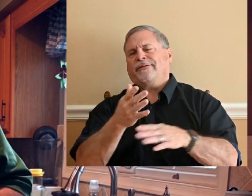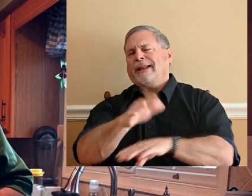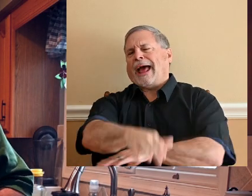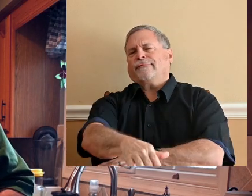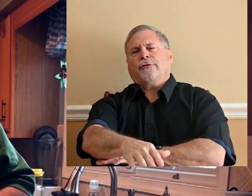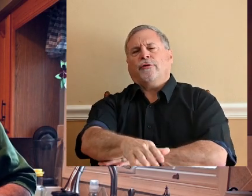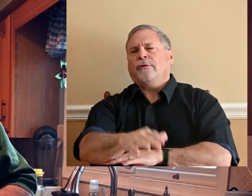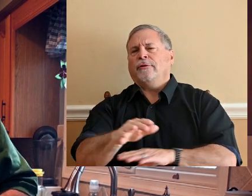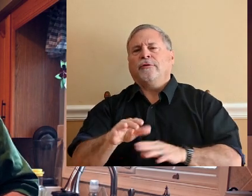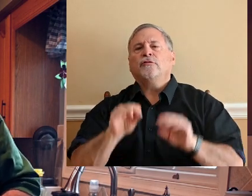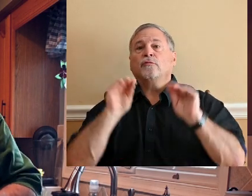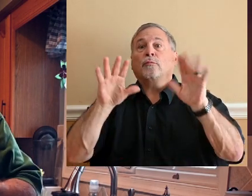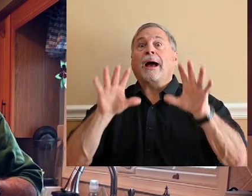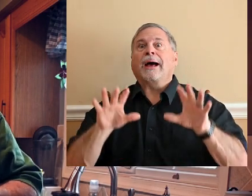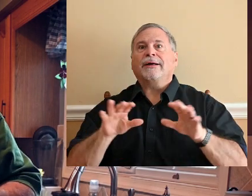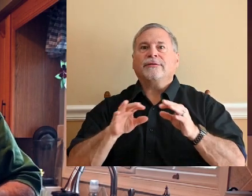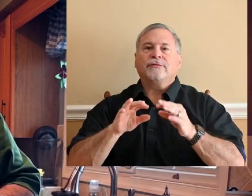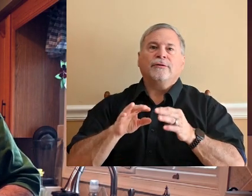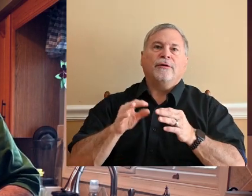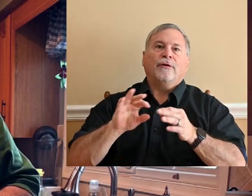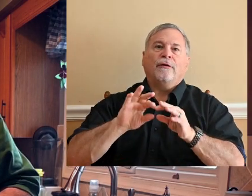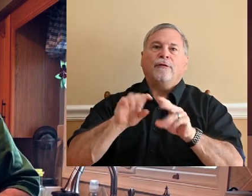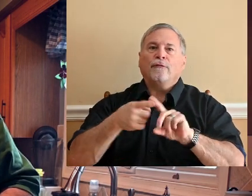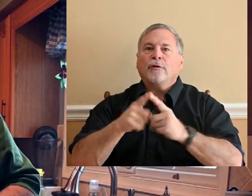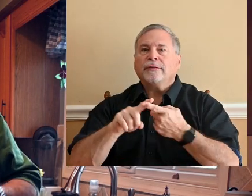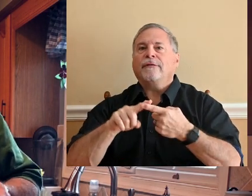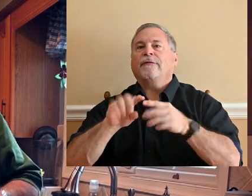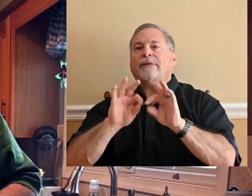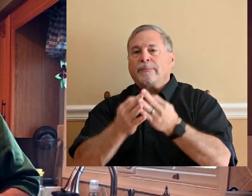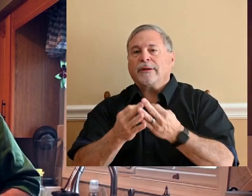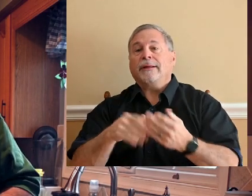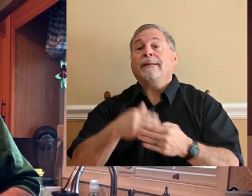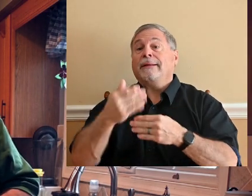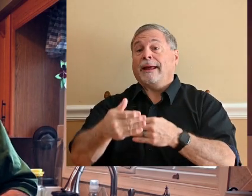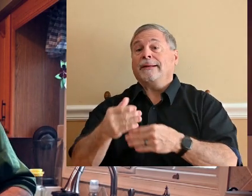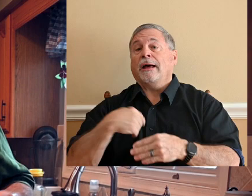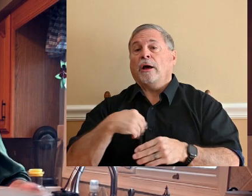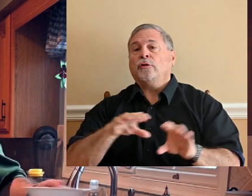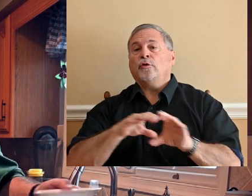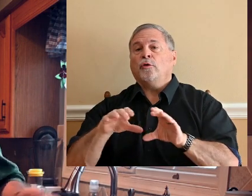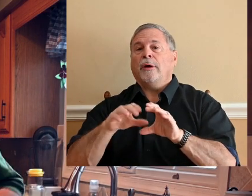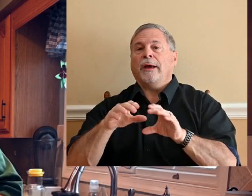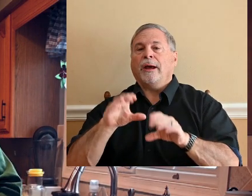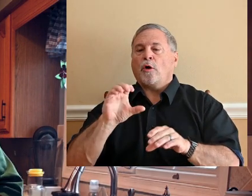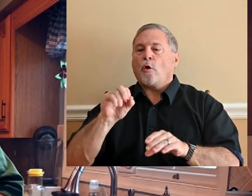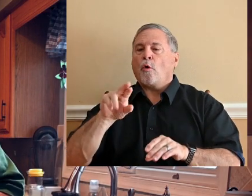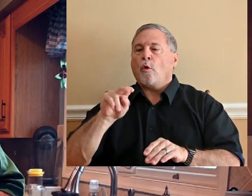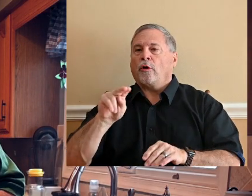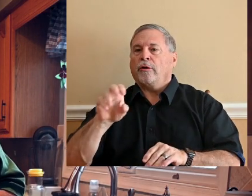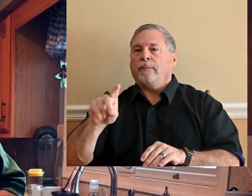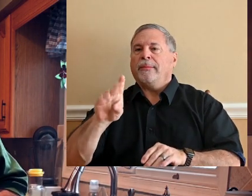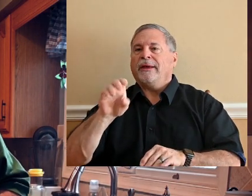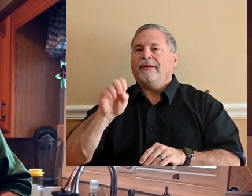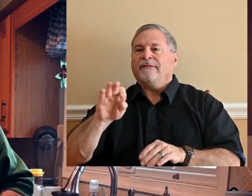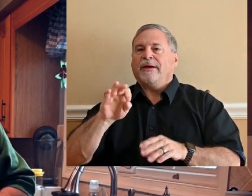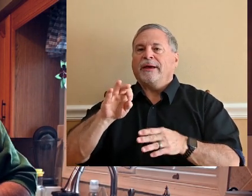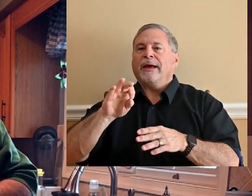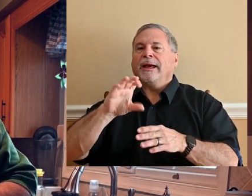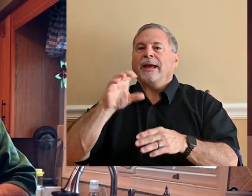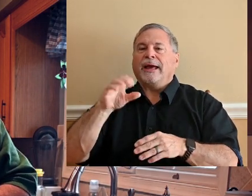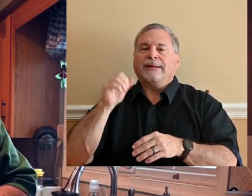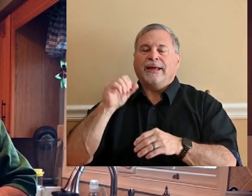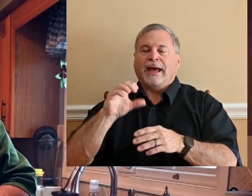It'll surprise your friends, your family. It's a great thing to do. Next coming up, I'm going to be doing a corned beef and cabbage